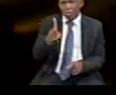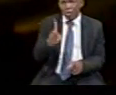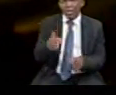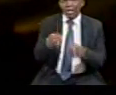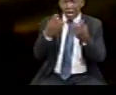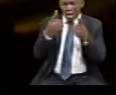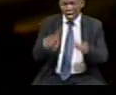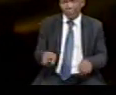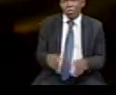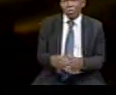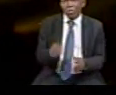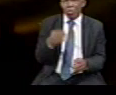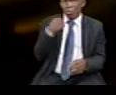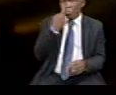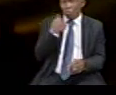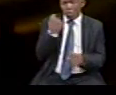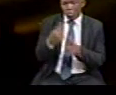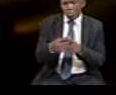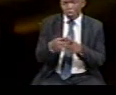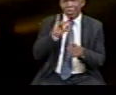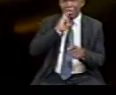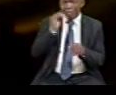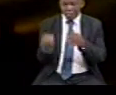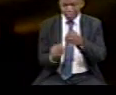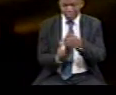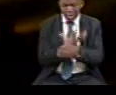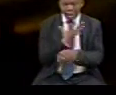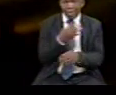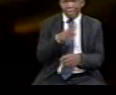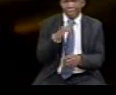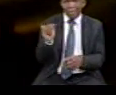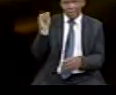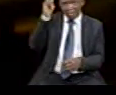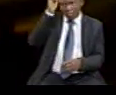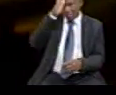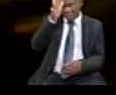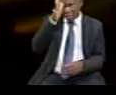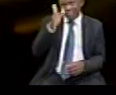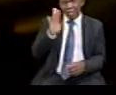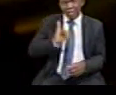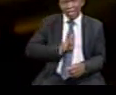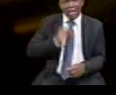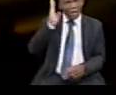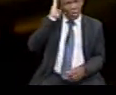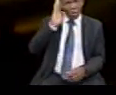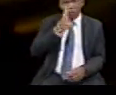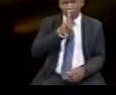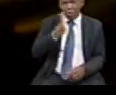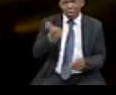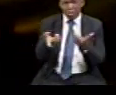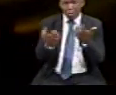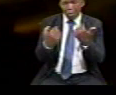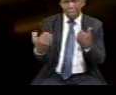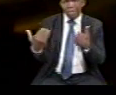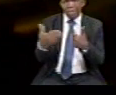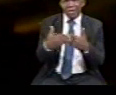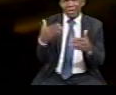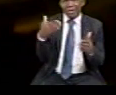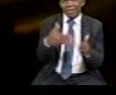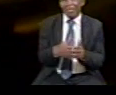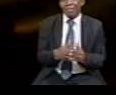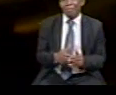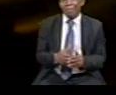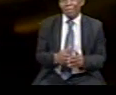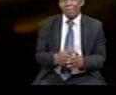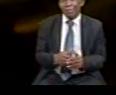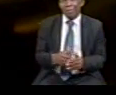was inspired of the Father. He said, I am coming again. I choose to believe the testimony of Jesus over